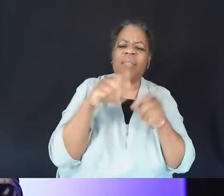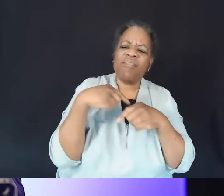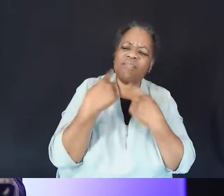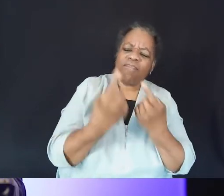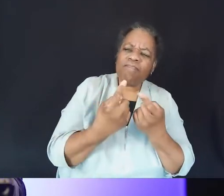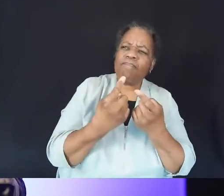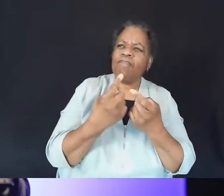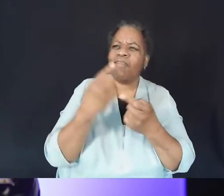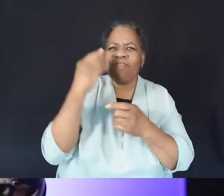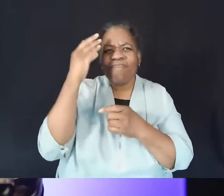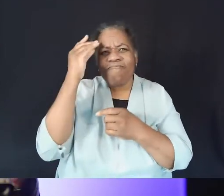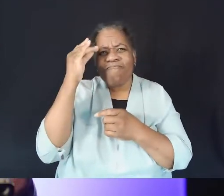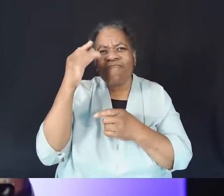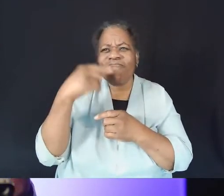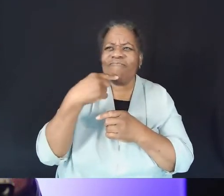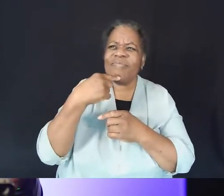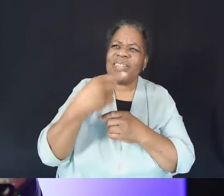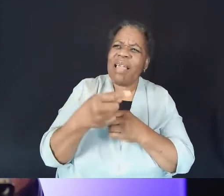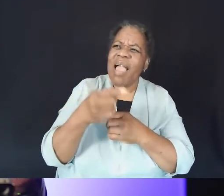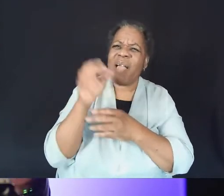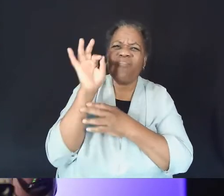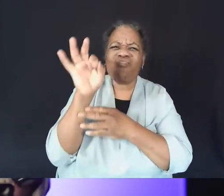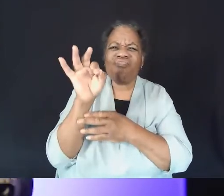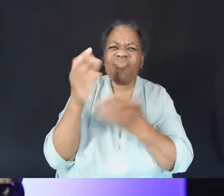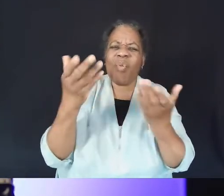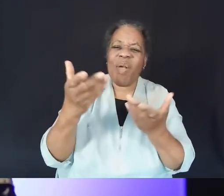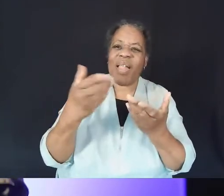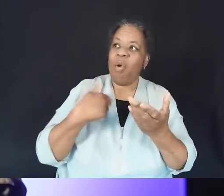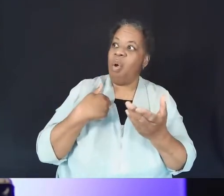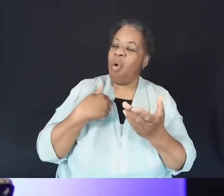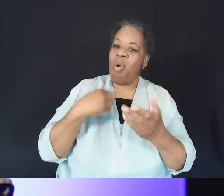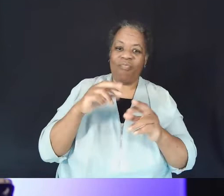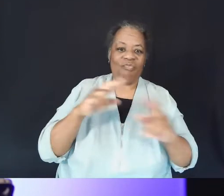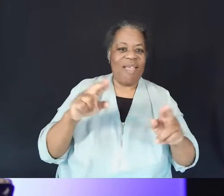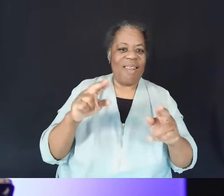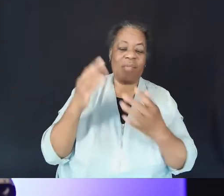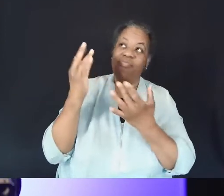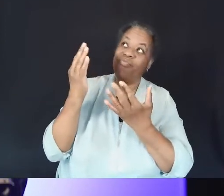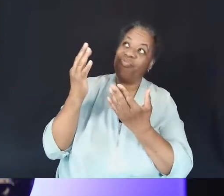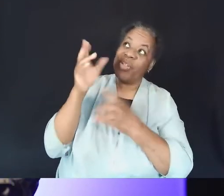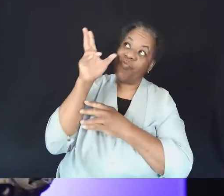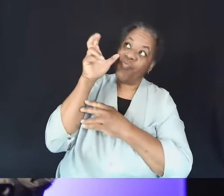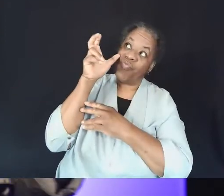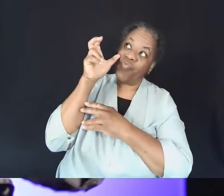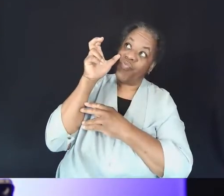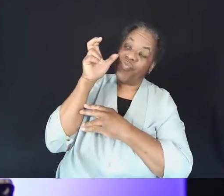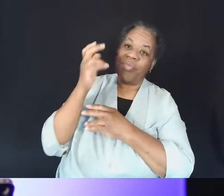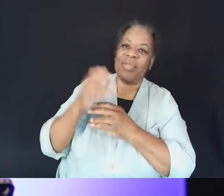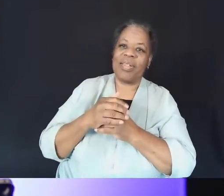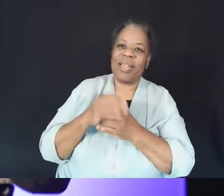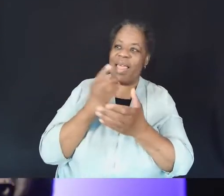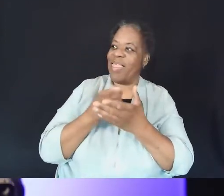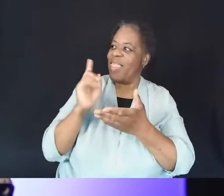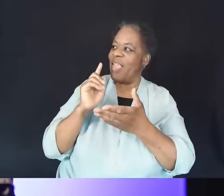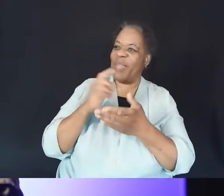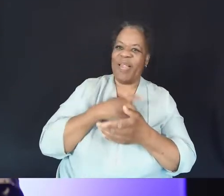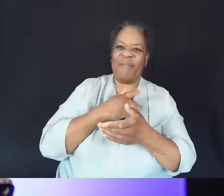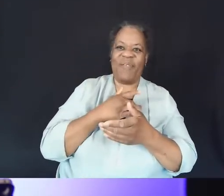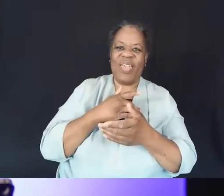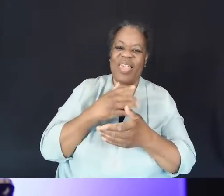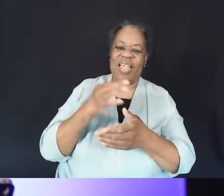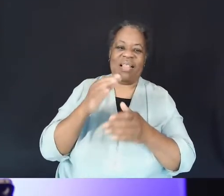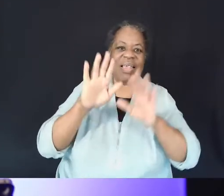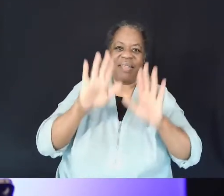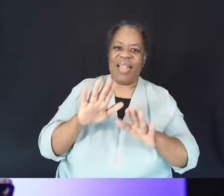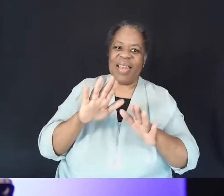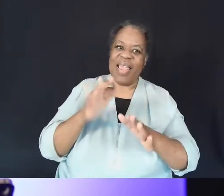say, and then I felt that I was ready for an answer from the Lord. Last week, I could feel that Sunday was coming, and I